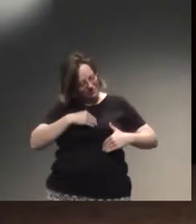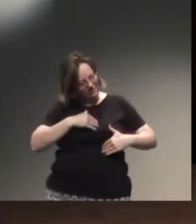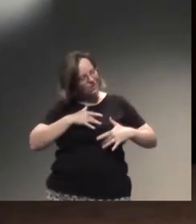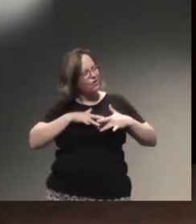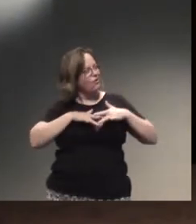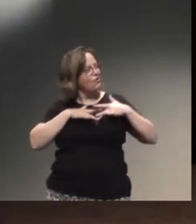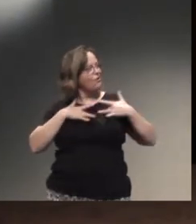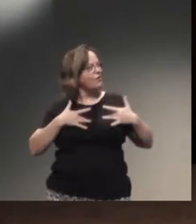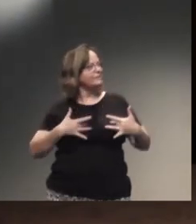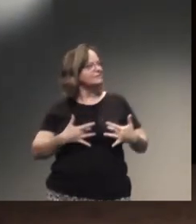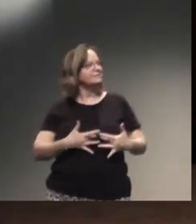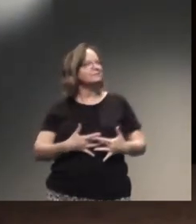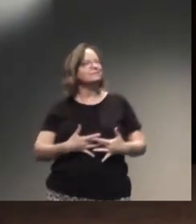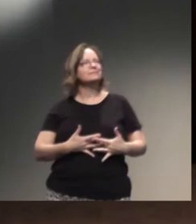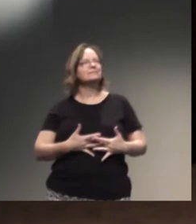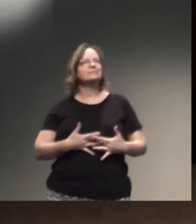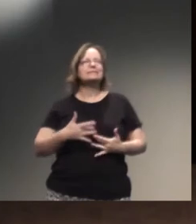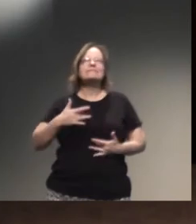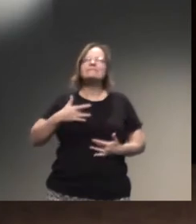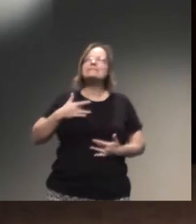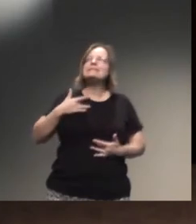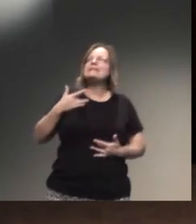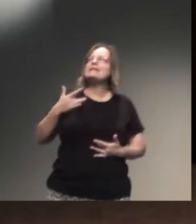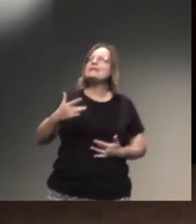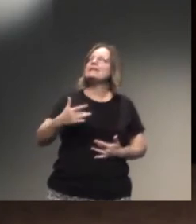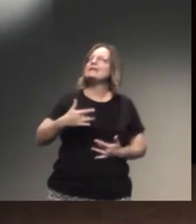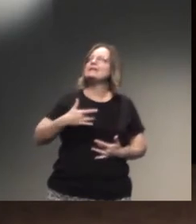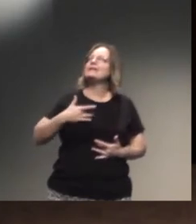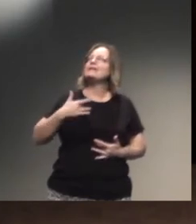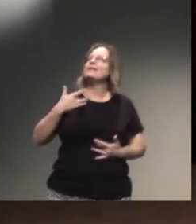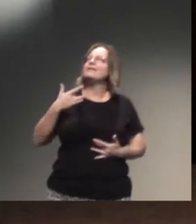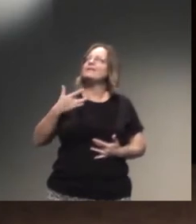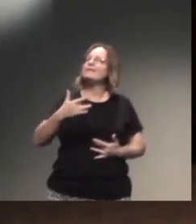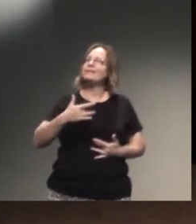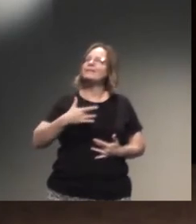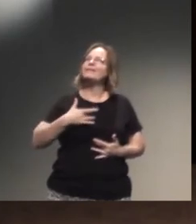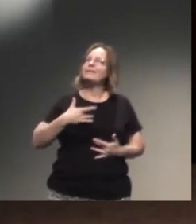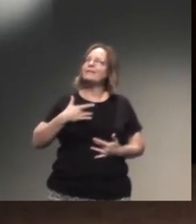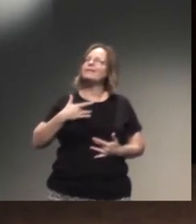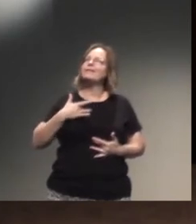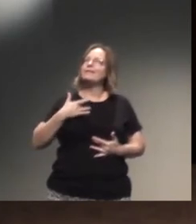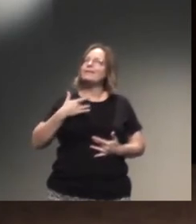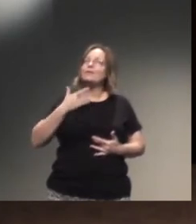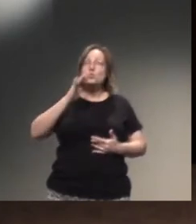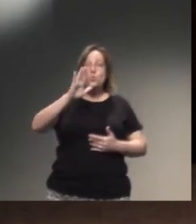And in this moment, we allow that memory,